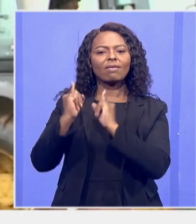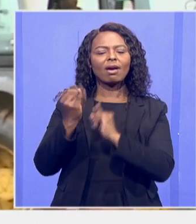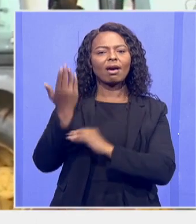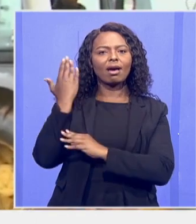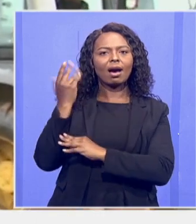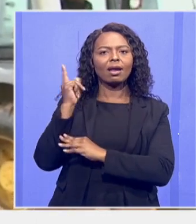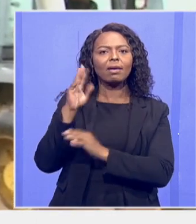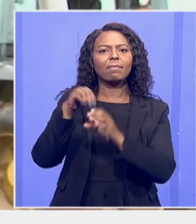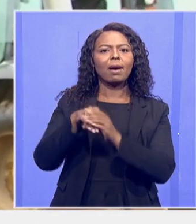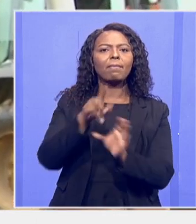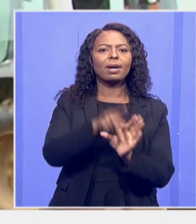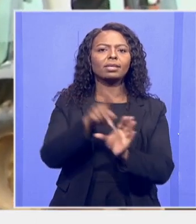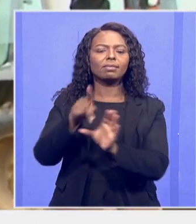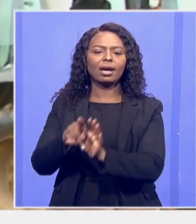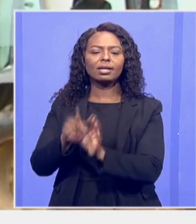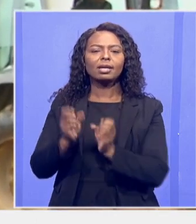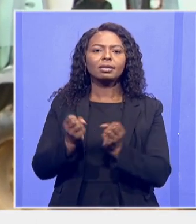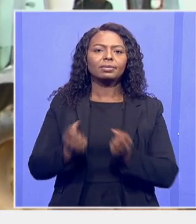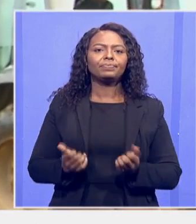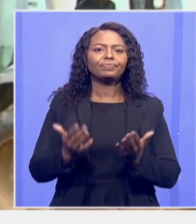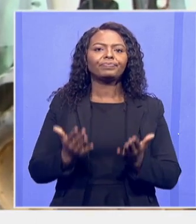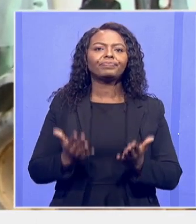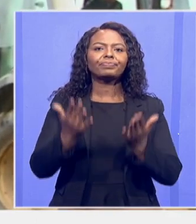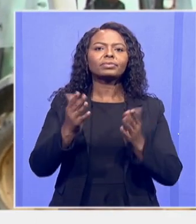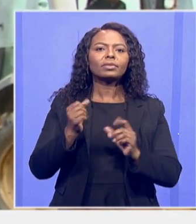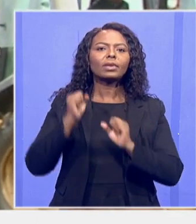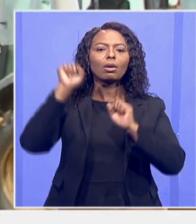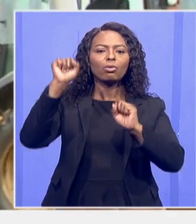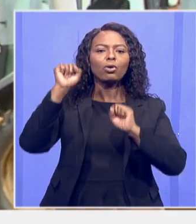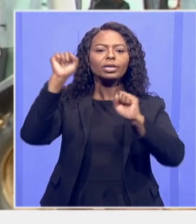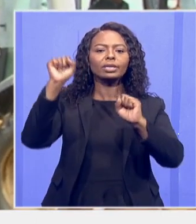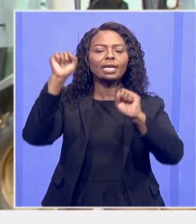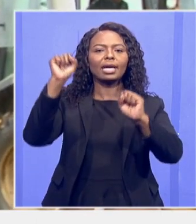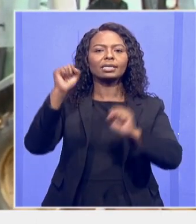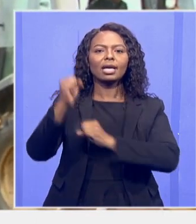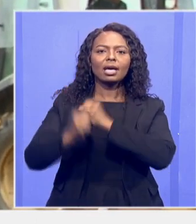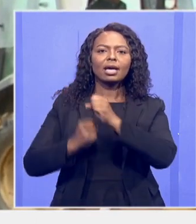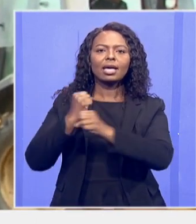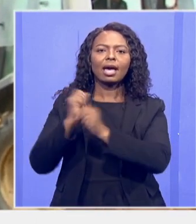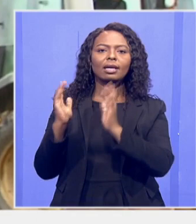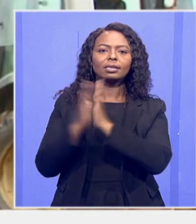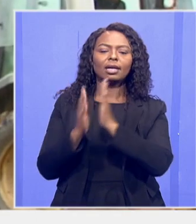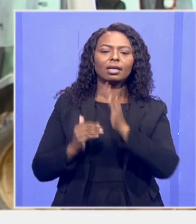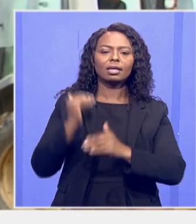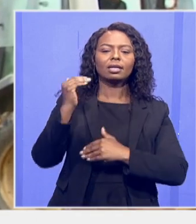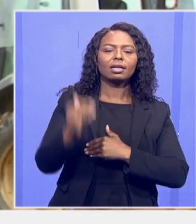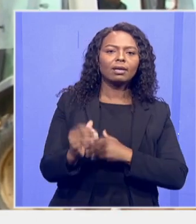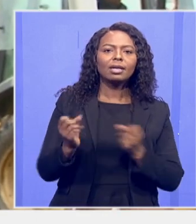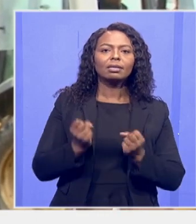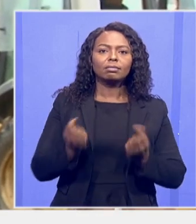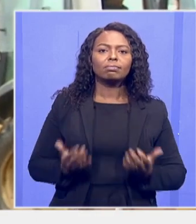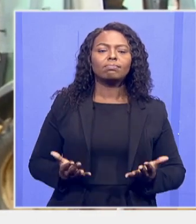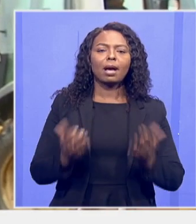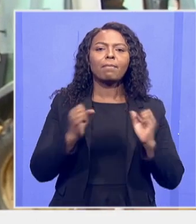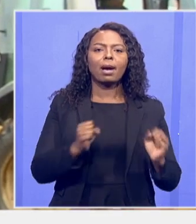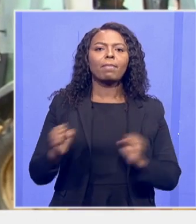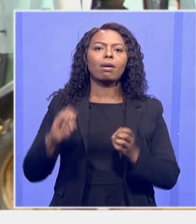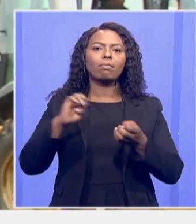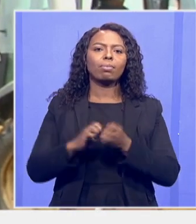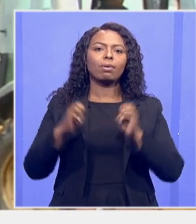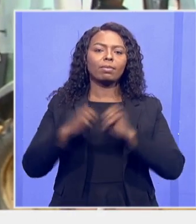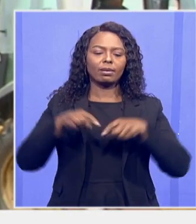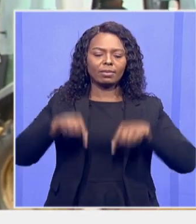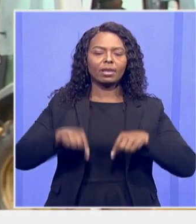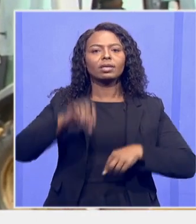was participating in service delivery protests. Almost a decade later, and service delivery is still a bone of contention within South